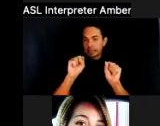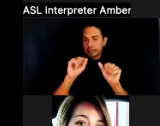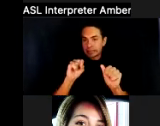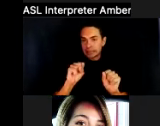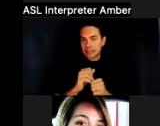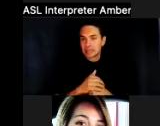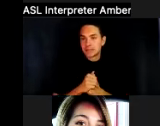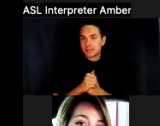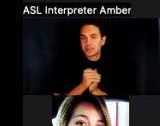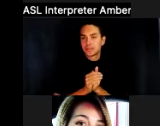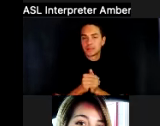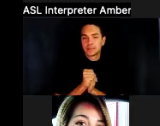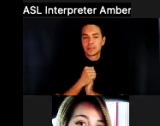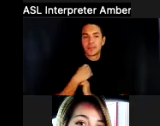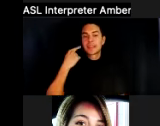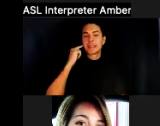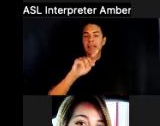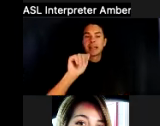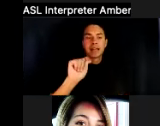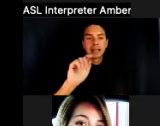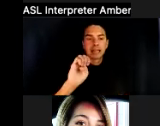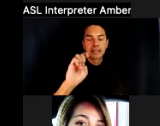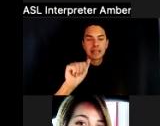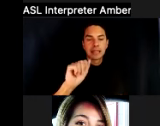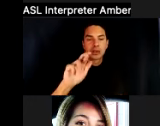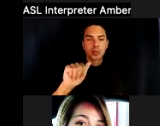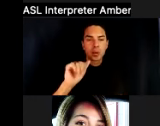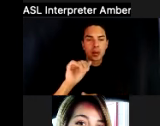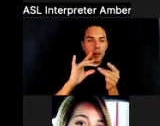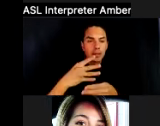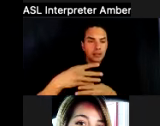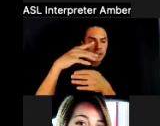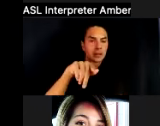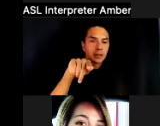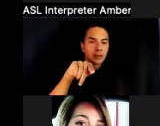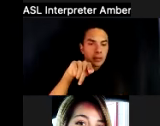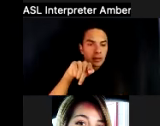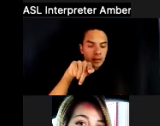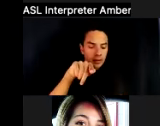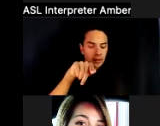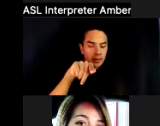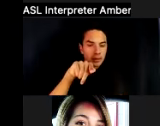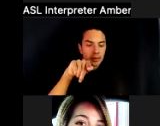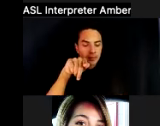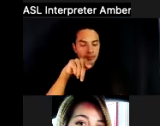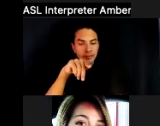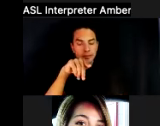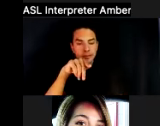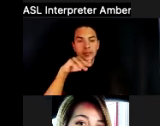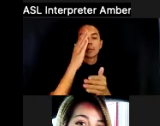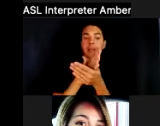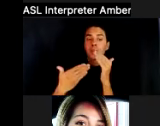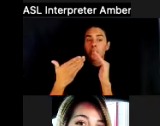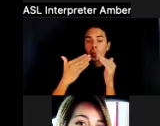And I think to Alexandra, your point too, right? That in some spaces, in some communities, like